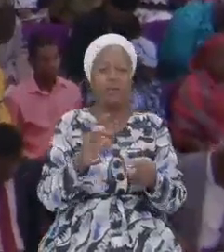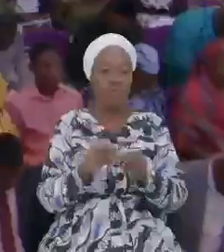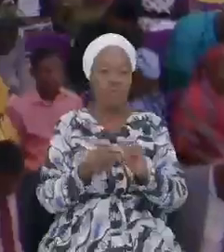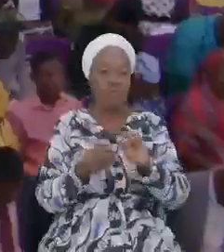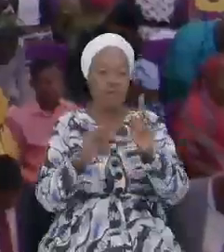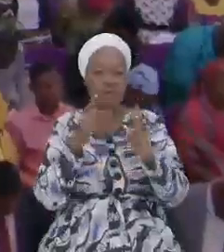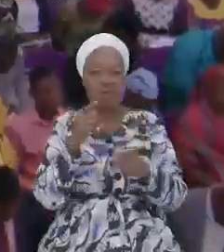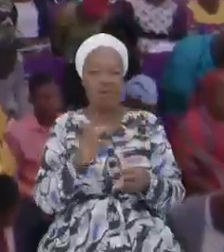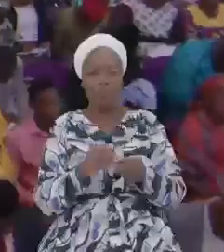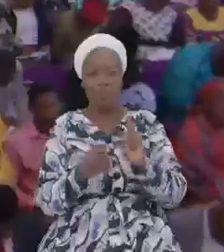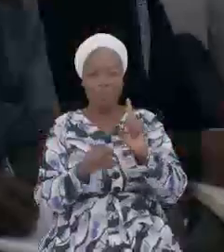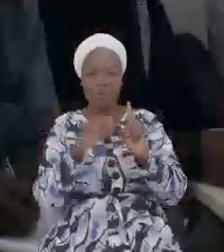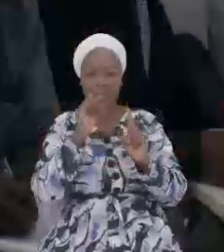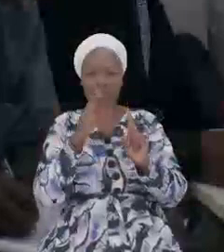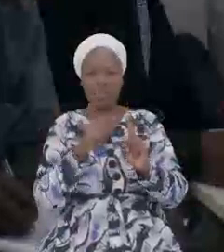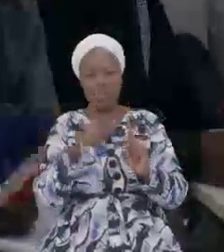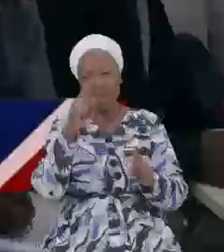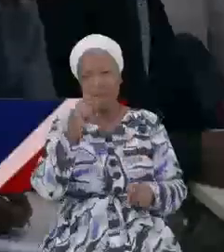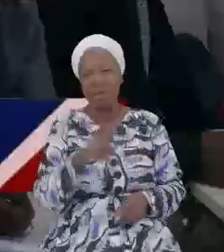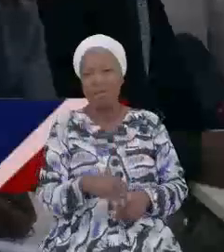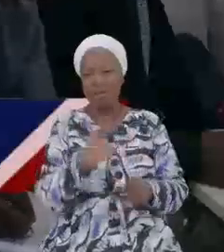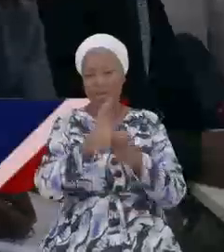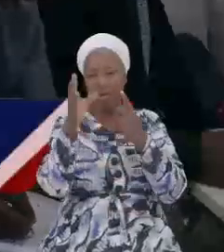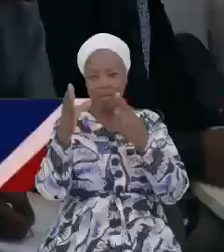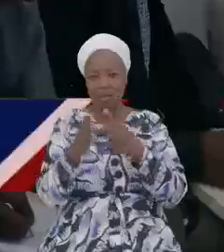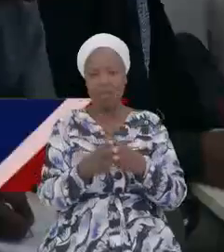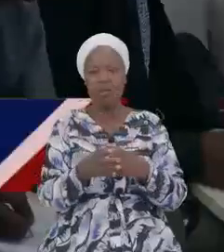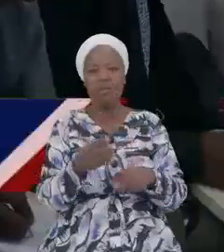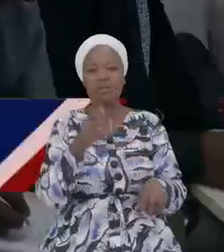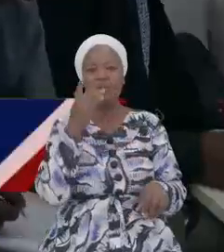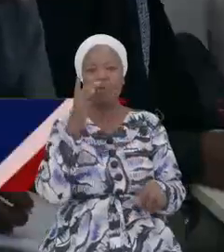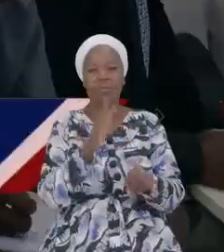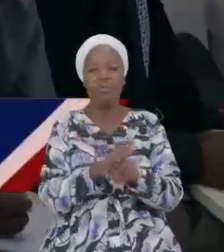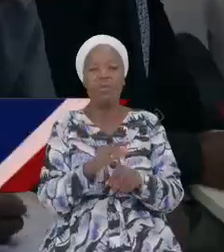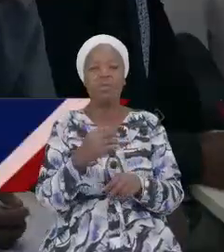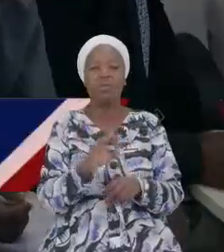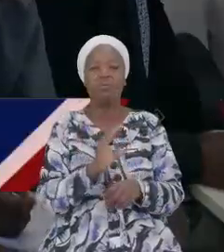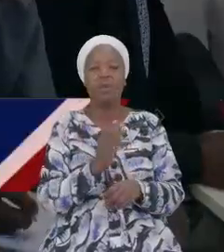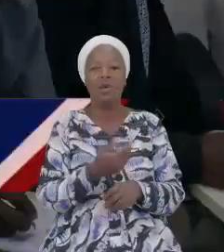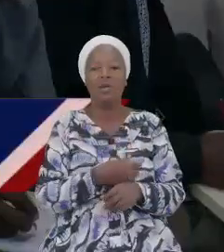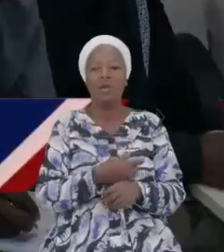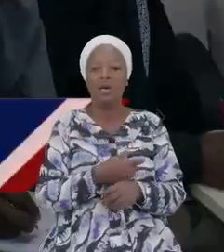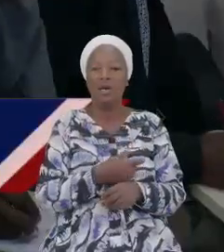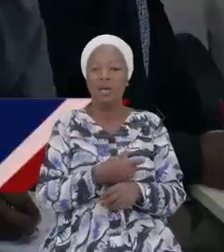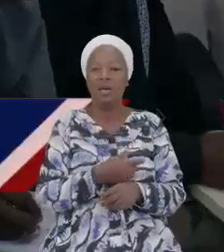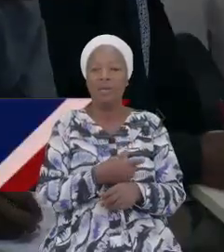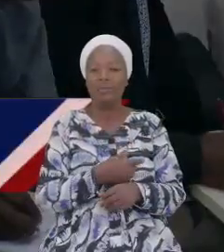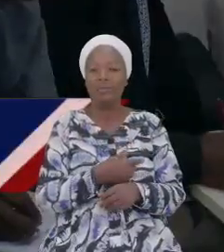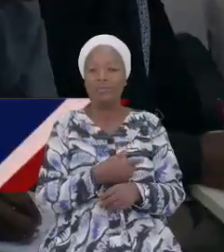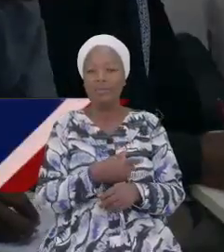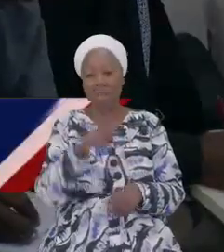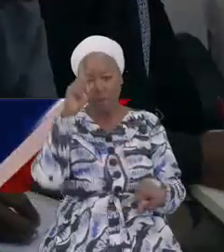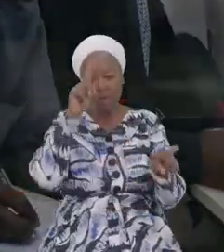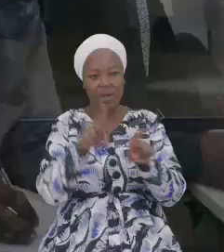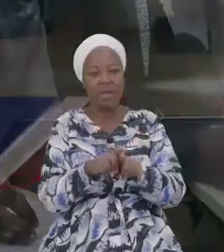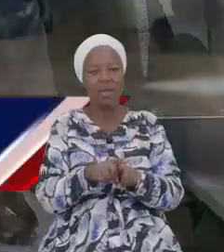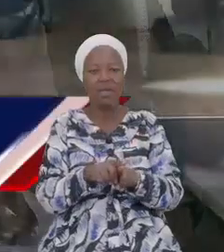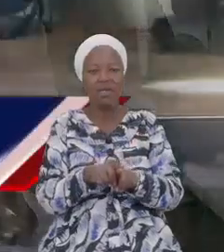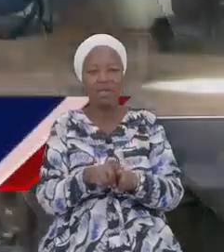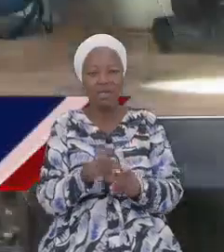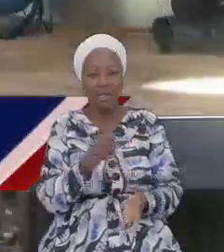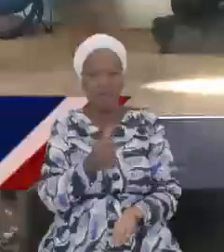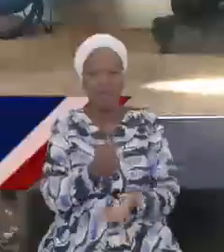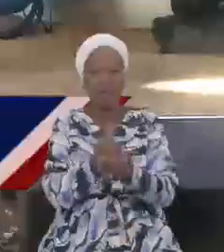of our covenant benefactor. We're looking at Exodus chapter 19 and verse